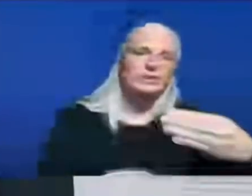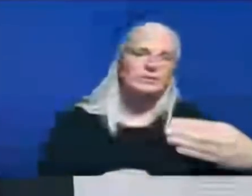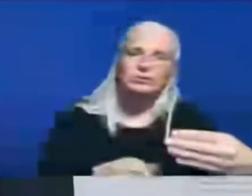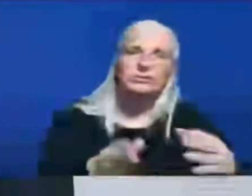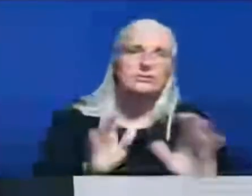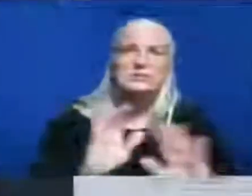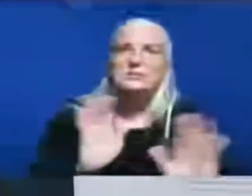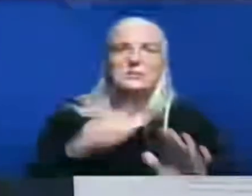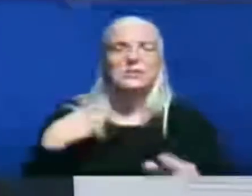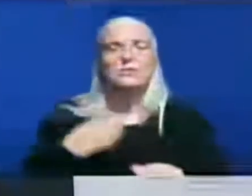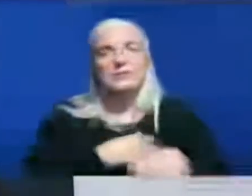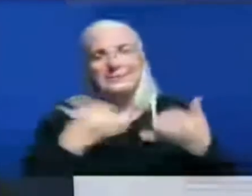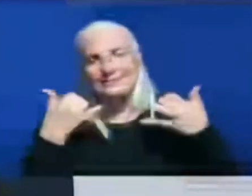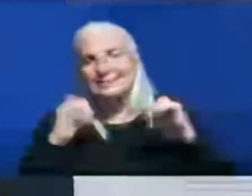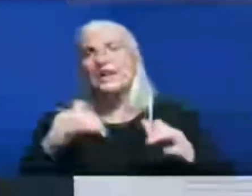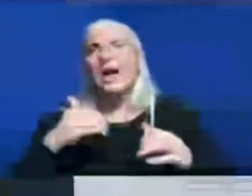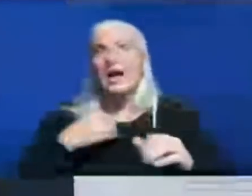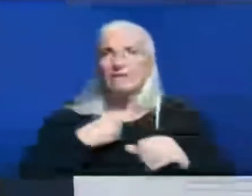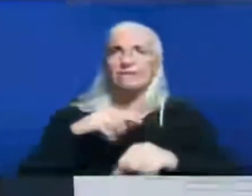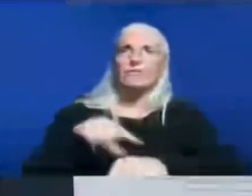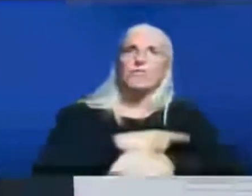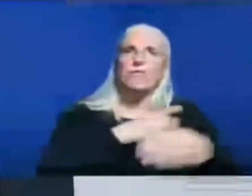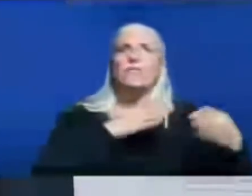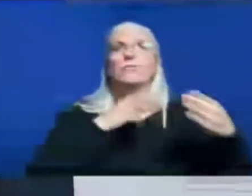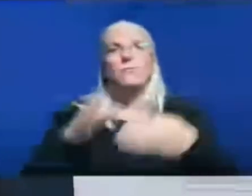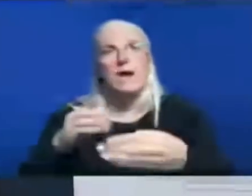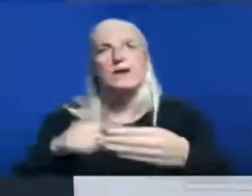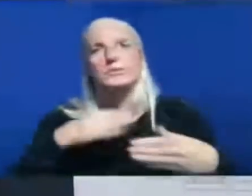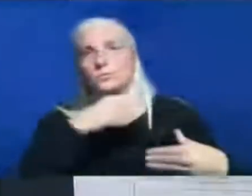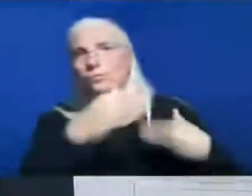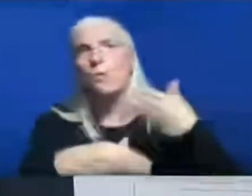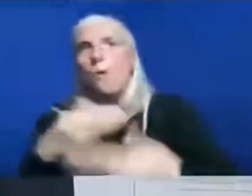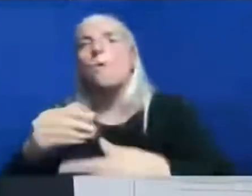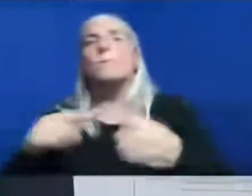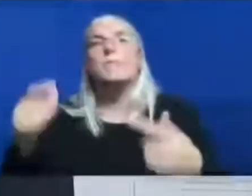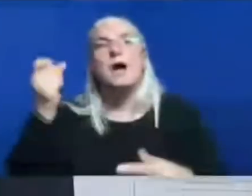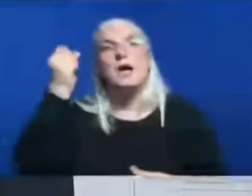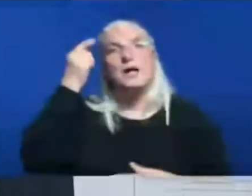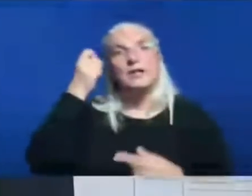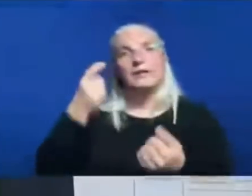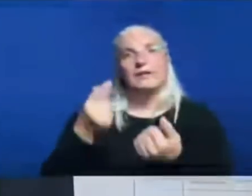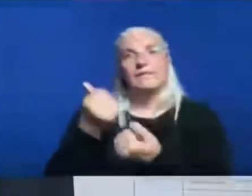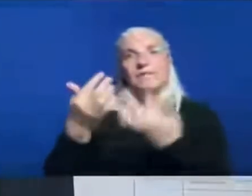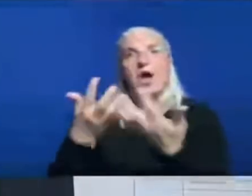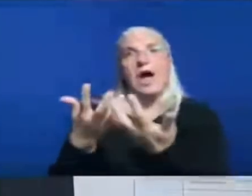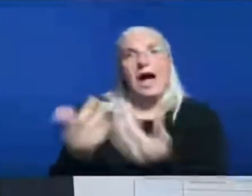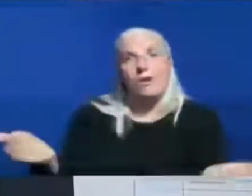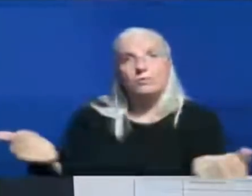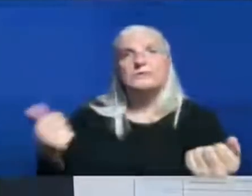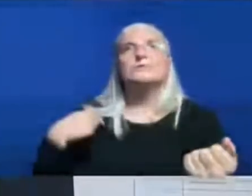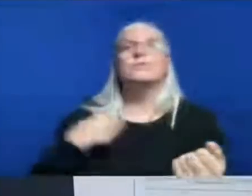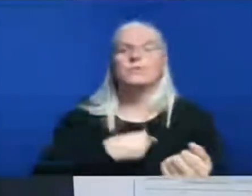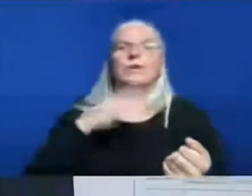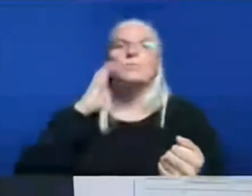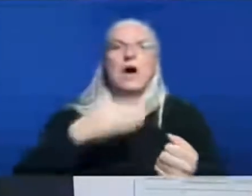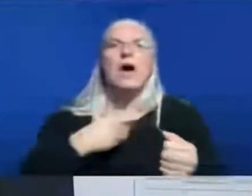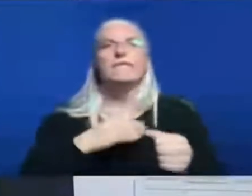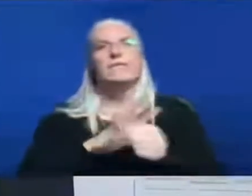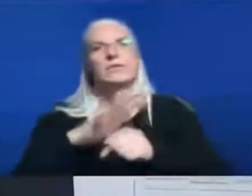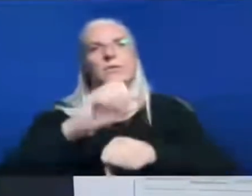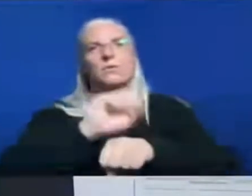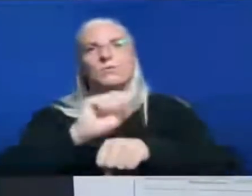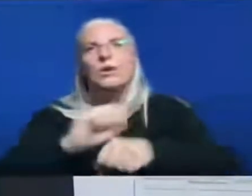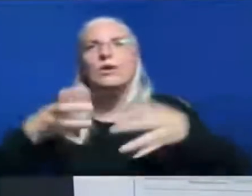those areas, we're going to have a lot of work on the ground out there, and that's going to involve PG&E, Caltrans, CHP,